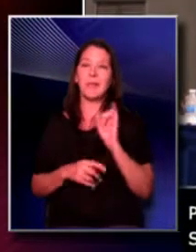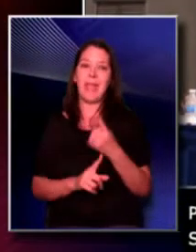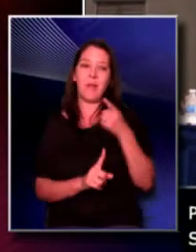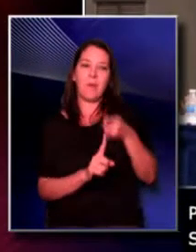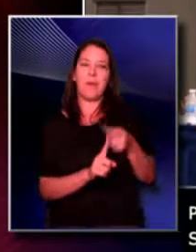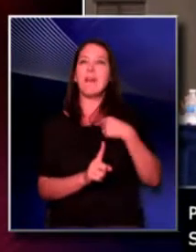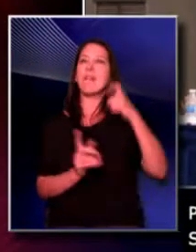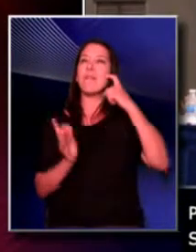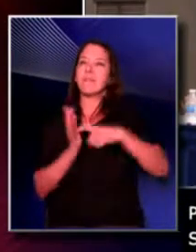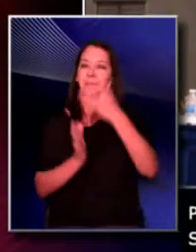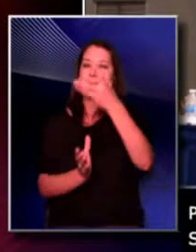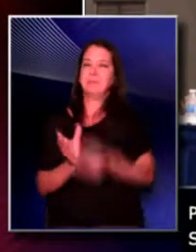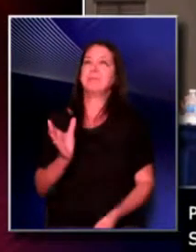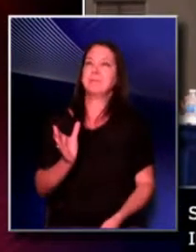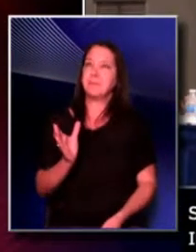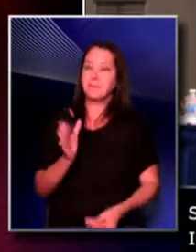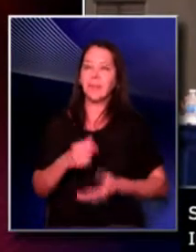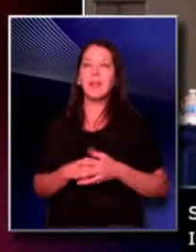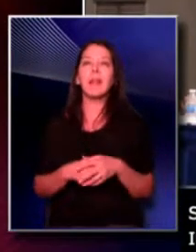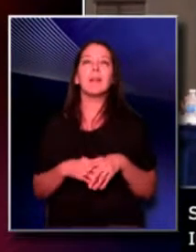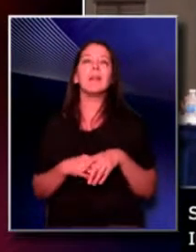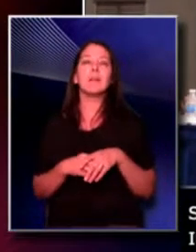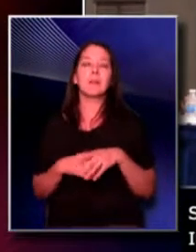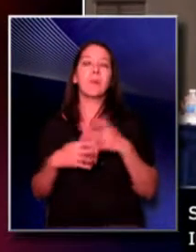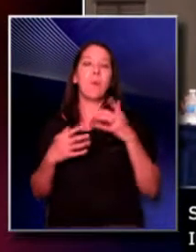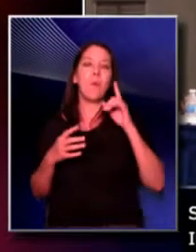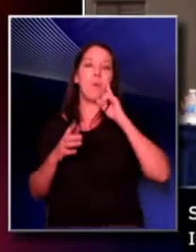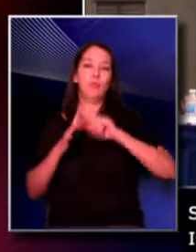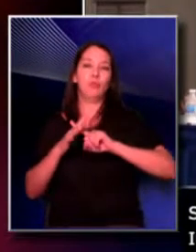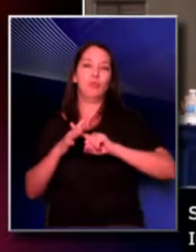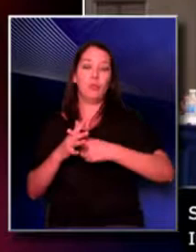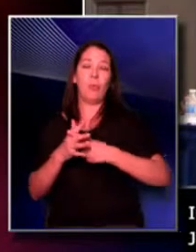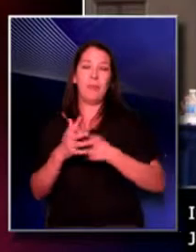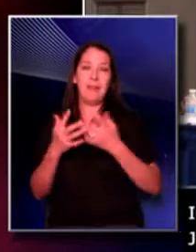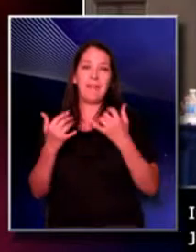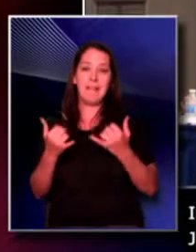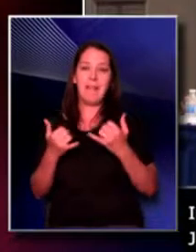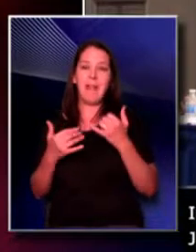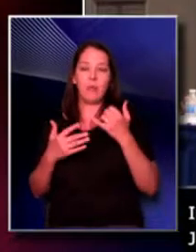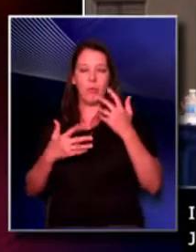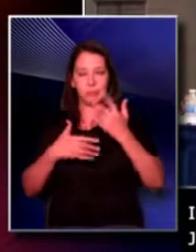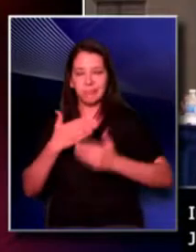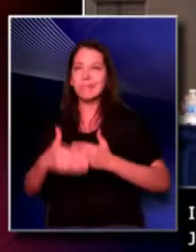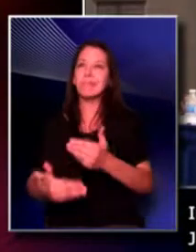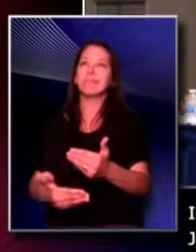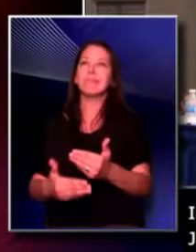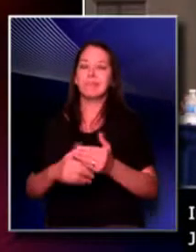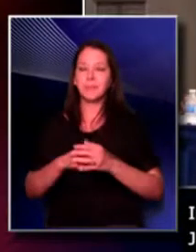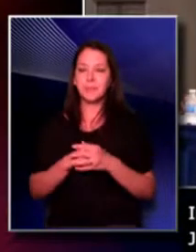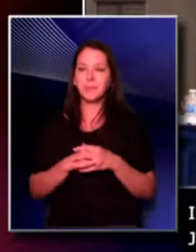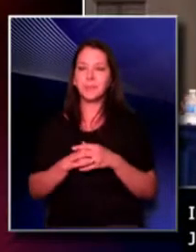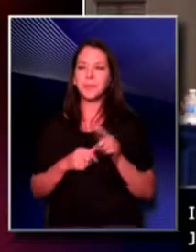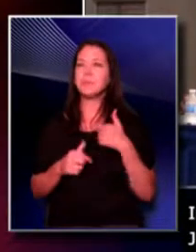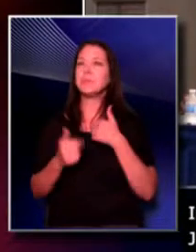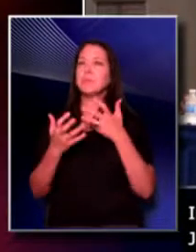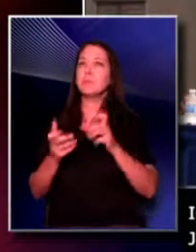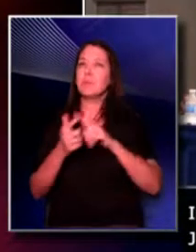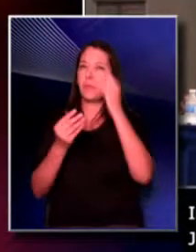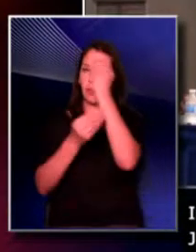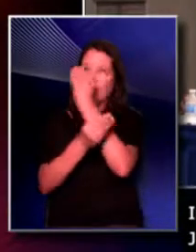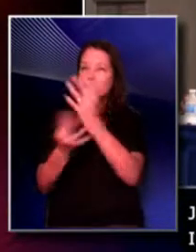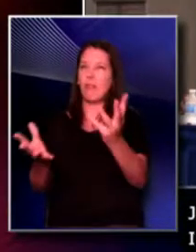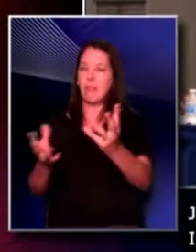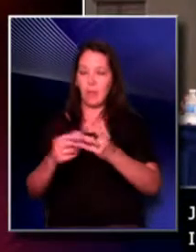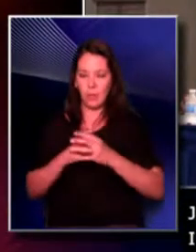me before that I'm just now starting to grasp. So I just wanted to share that with